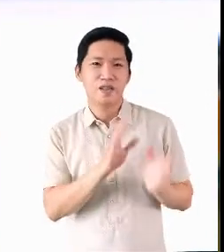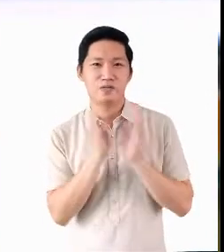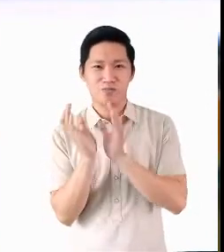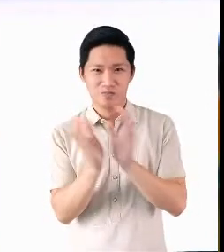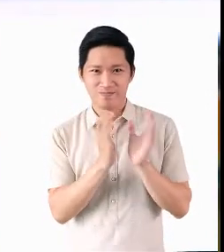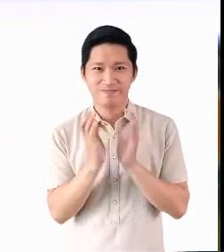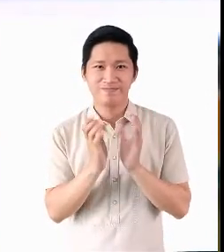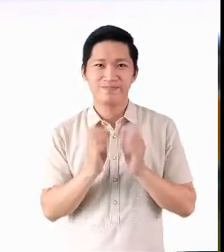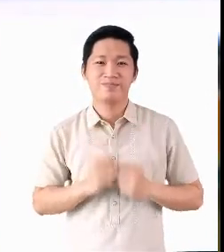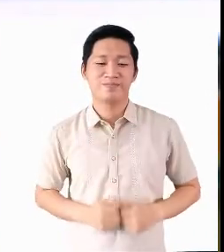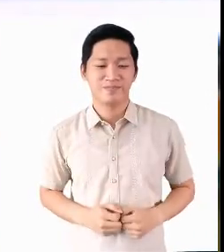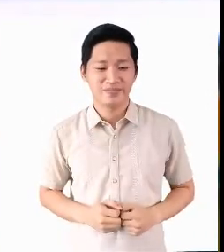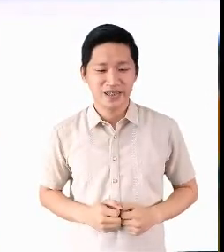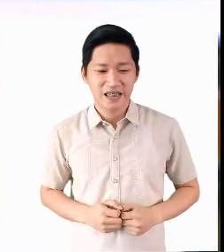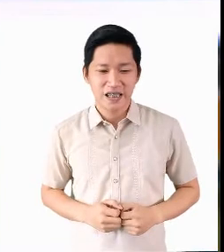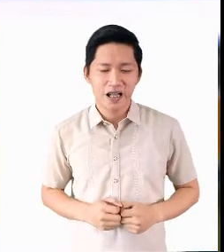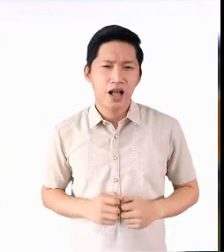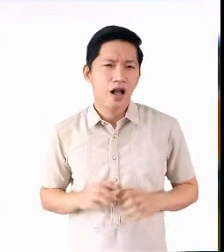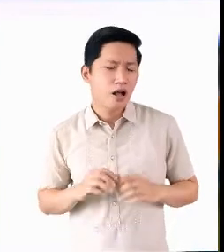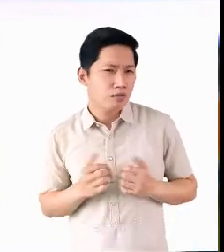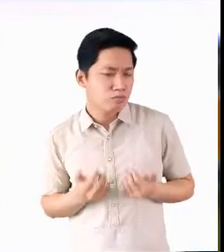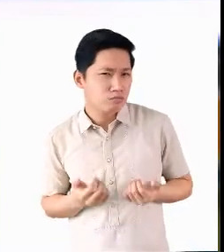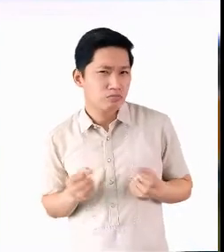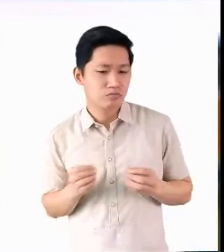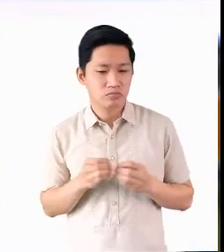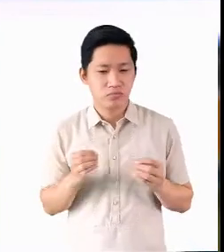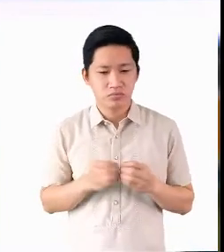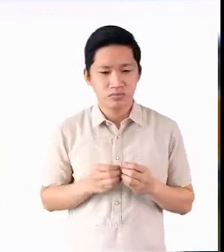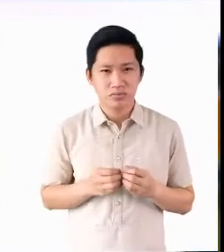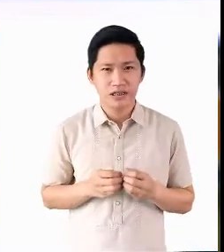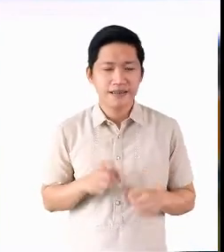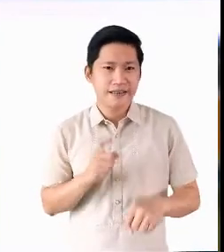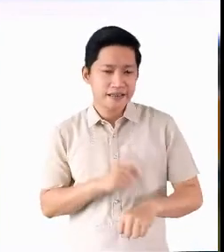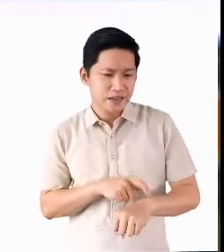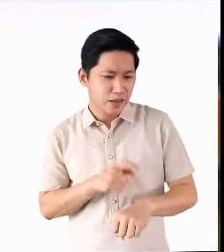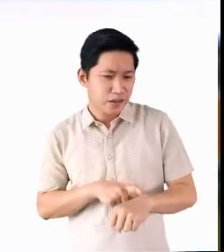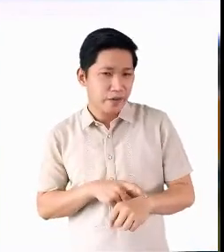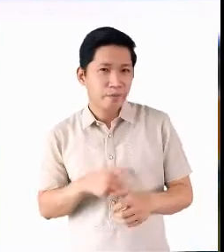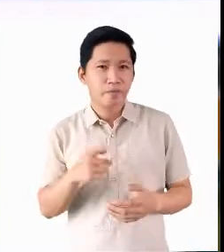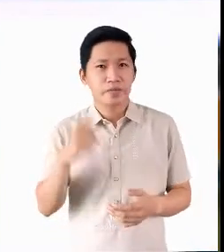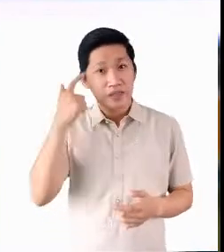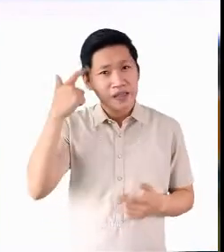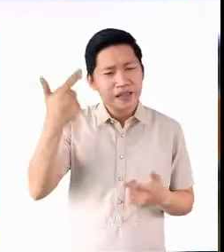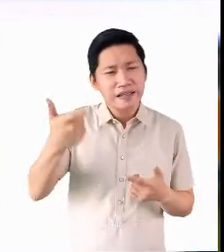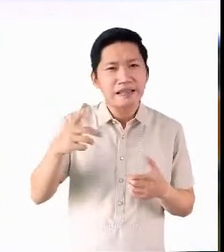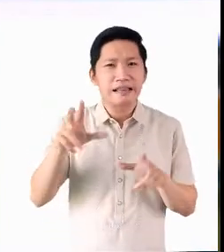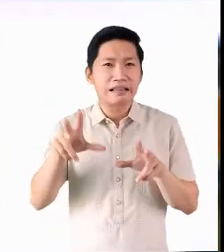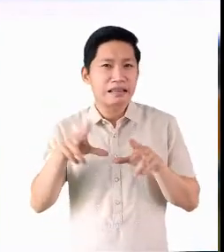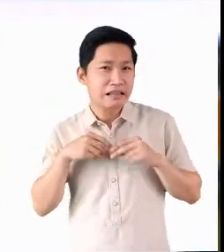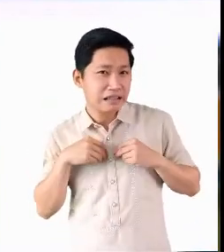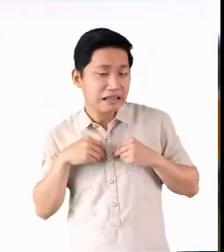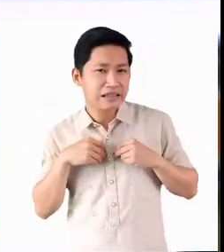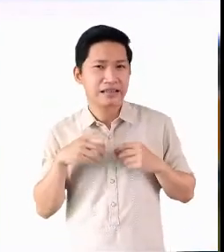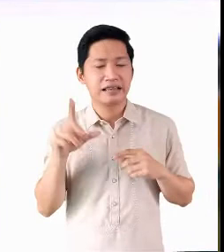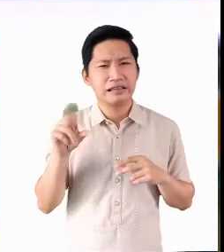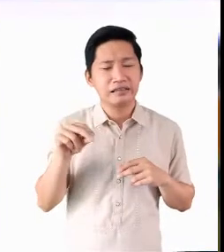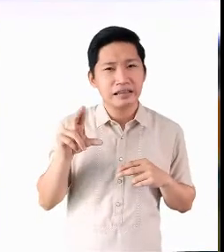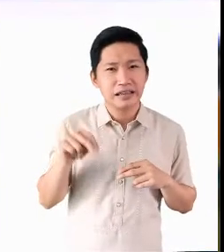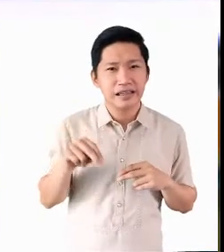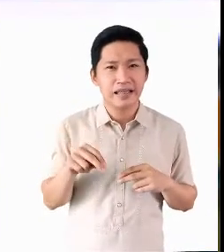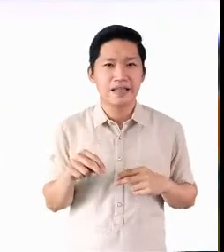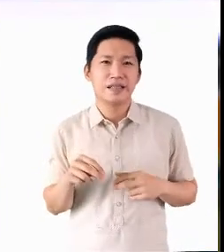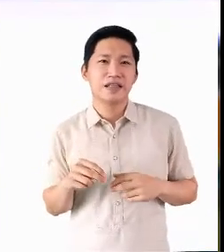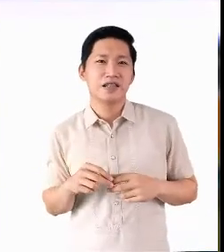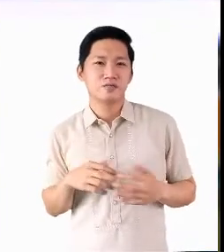the community. However, there are times when this goal is not reached due to certain